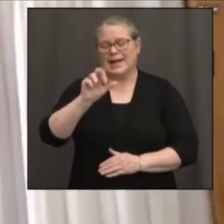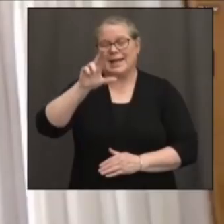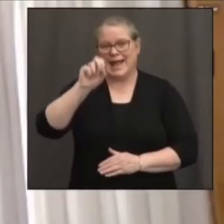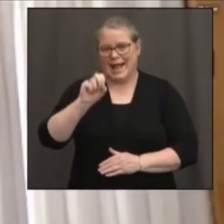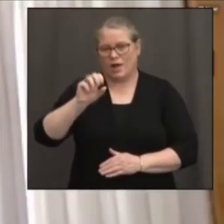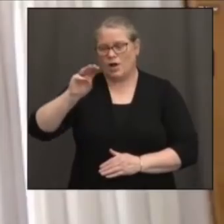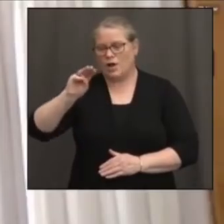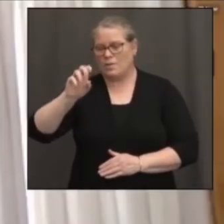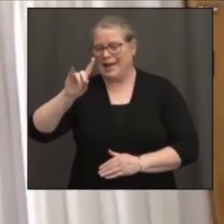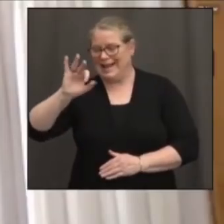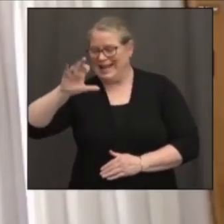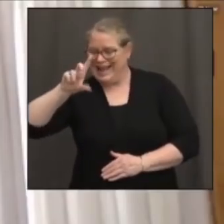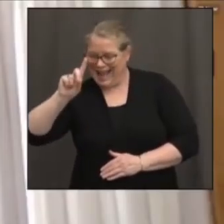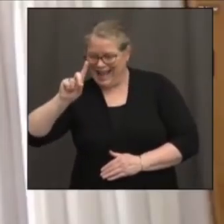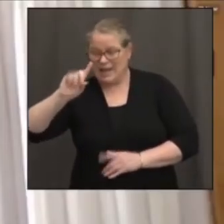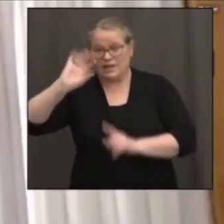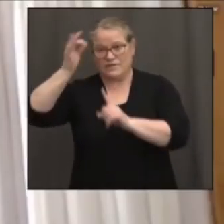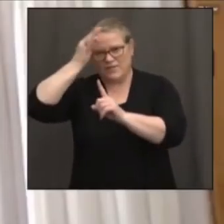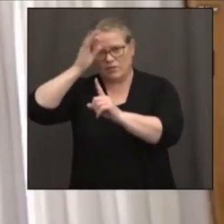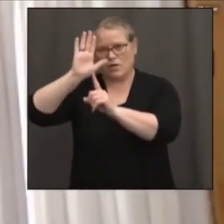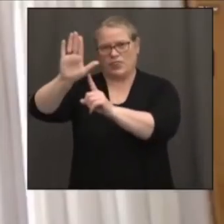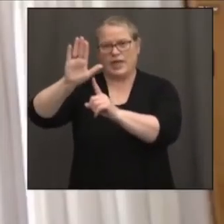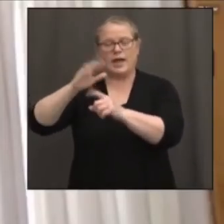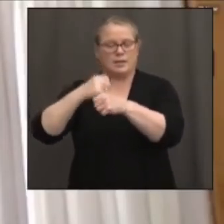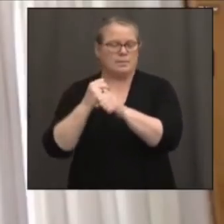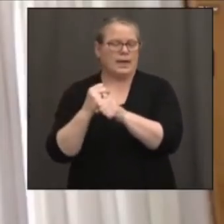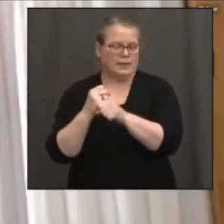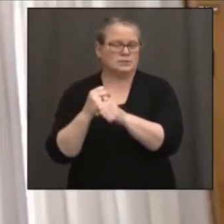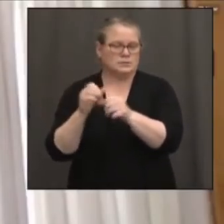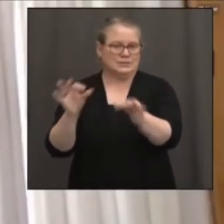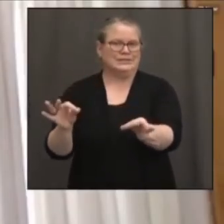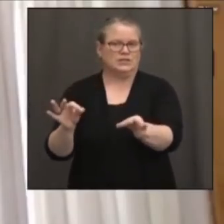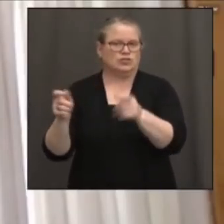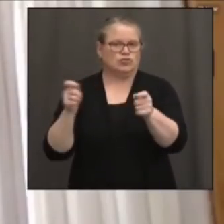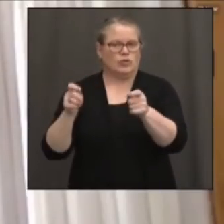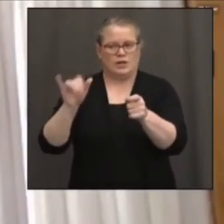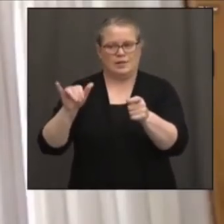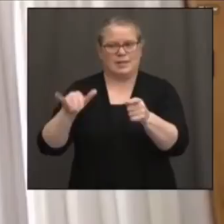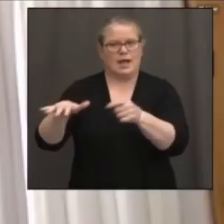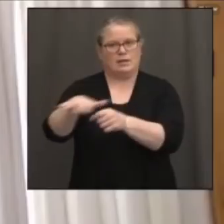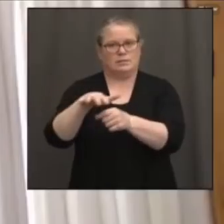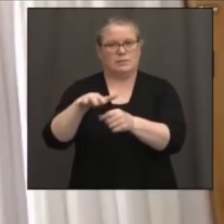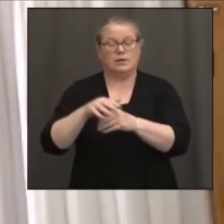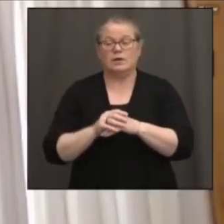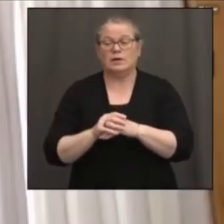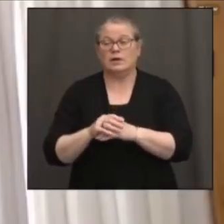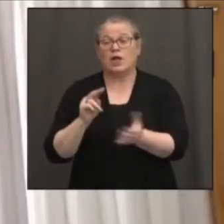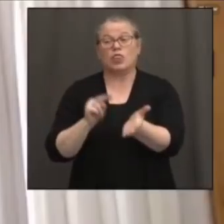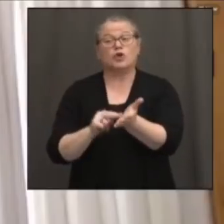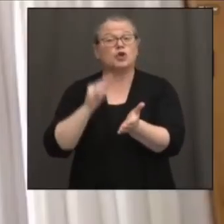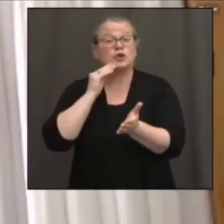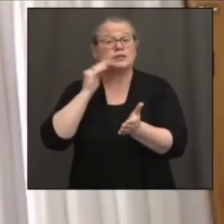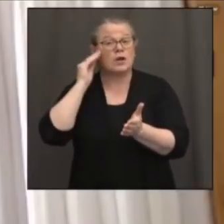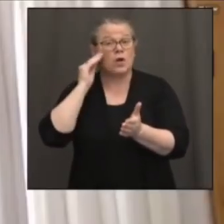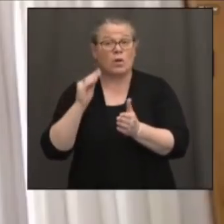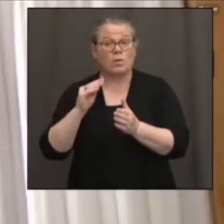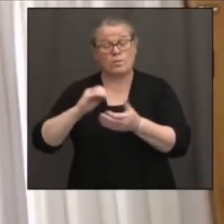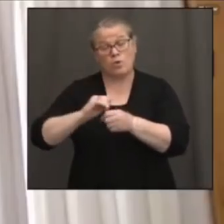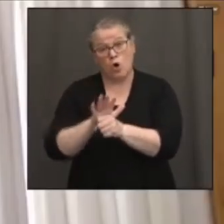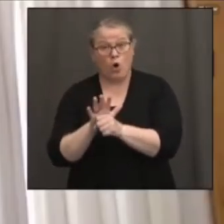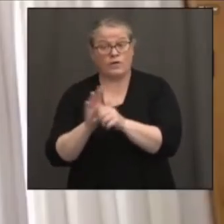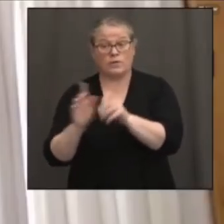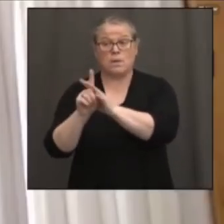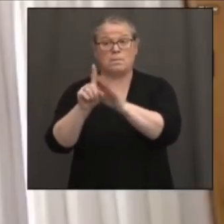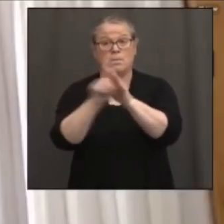that's correct. Fortunately, the flare-ups you're referencing, Sue, are very few and far between right now. There are very few cases in